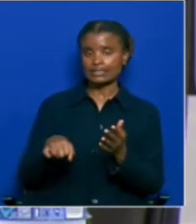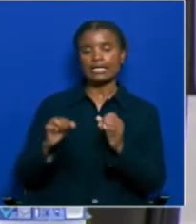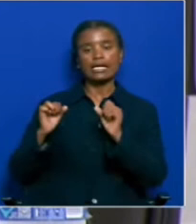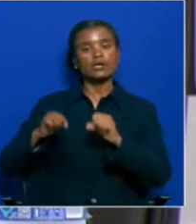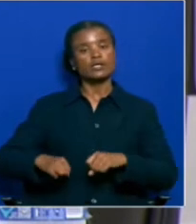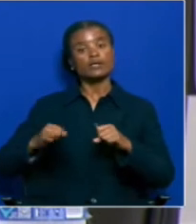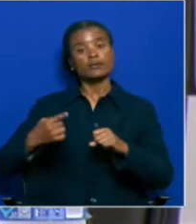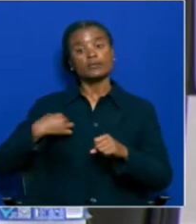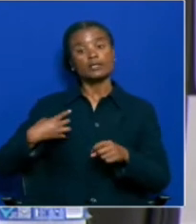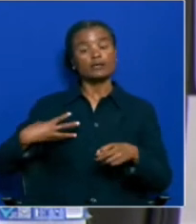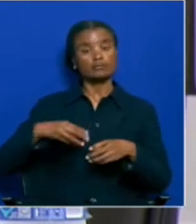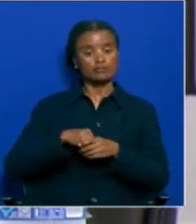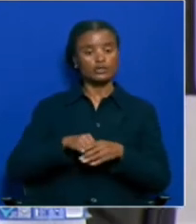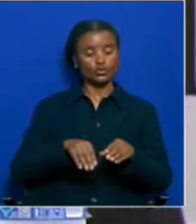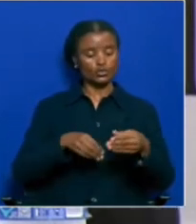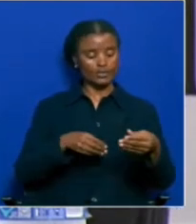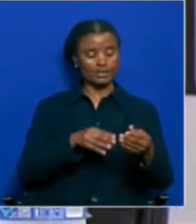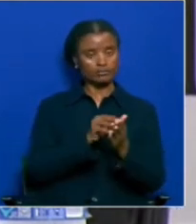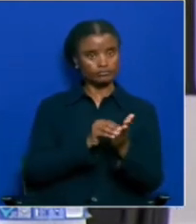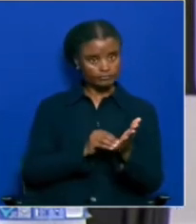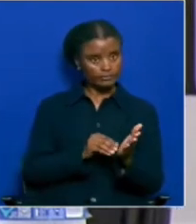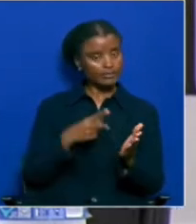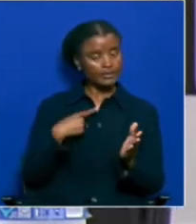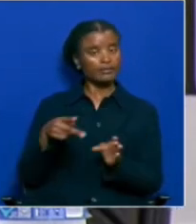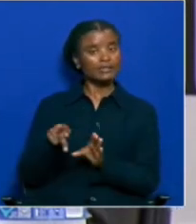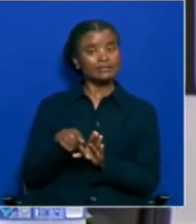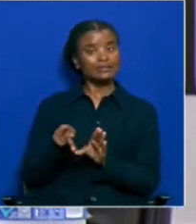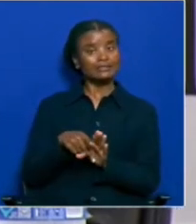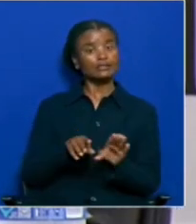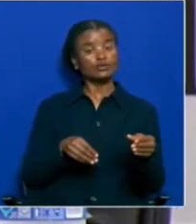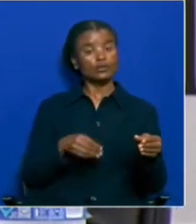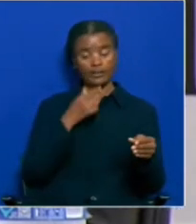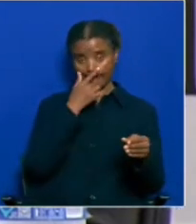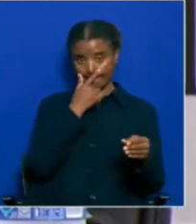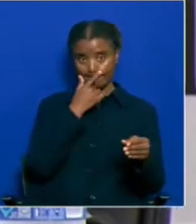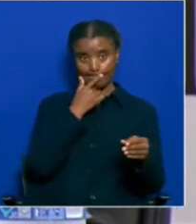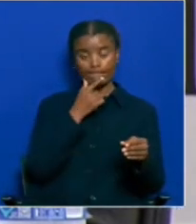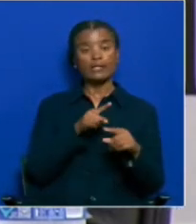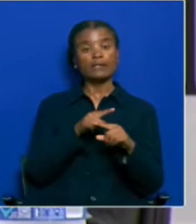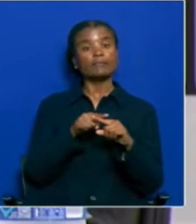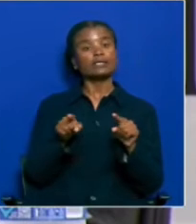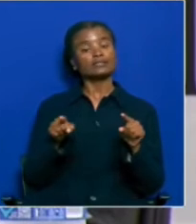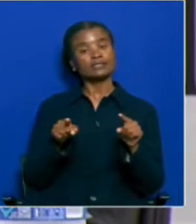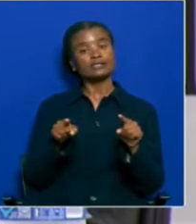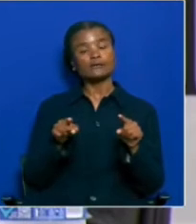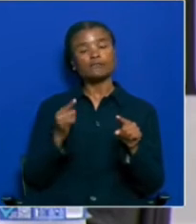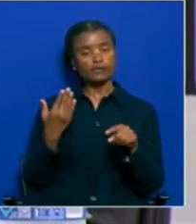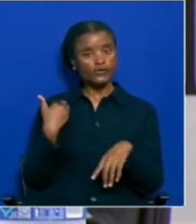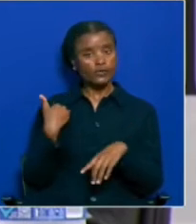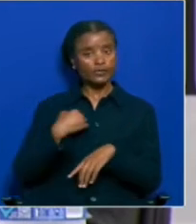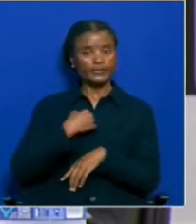this document. I participated in this document. Okay. But due to, as I've said, that